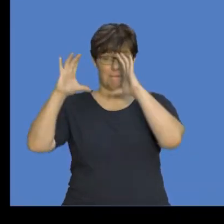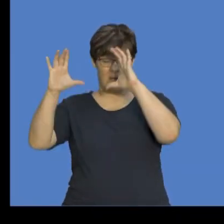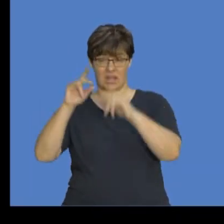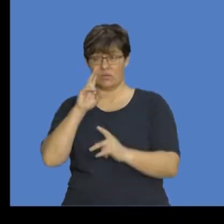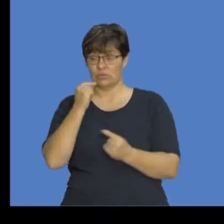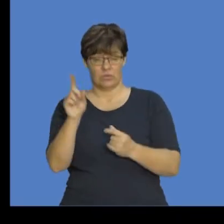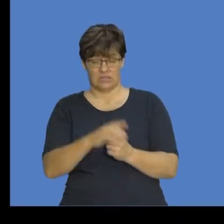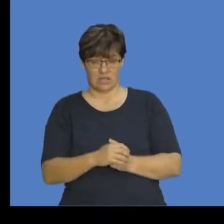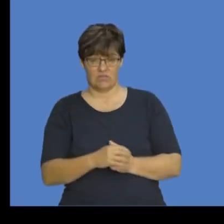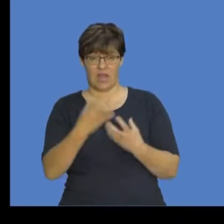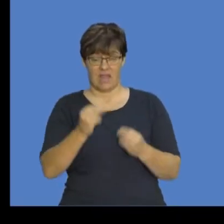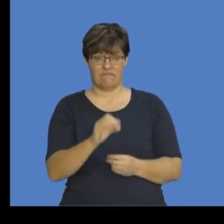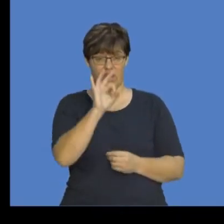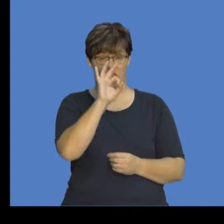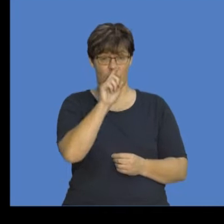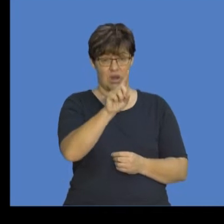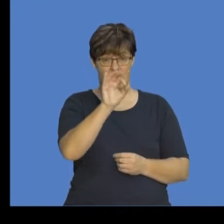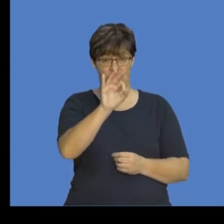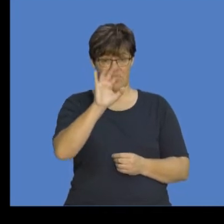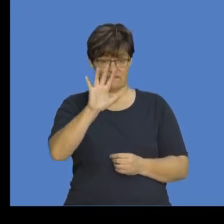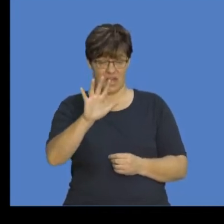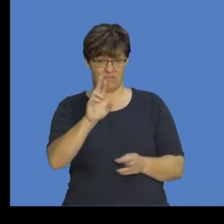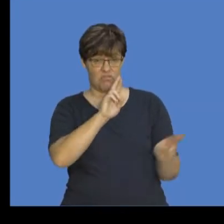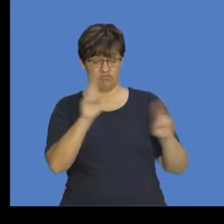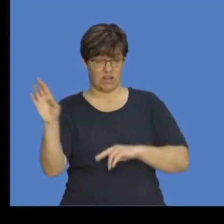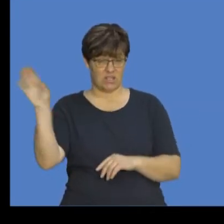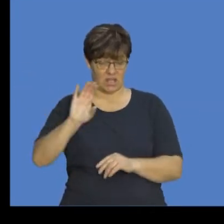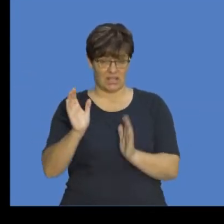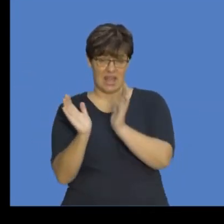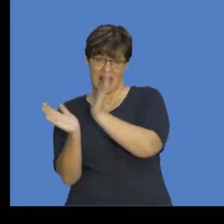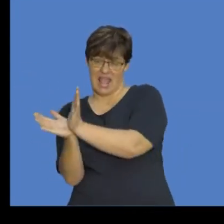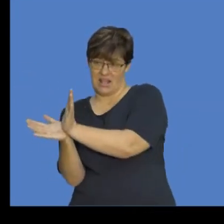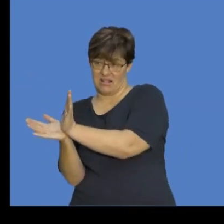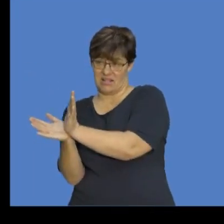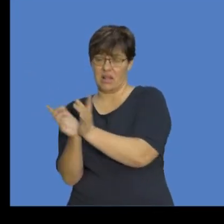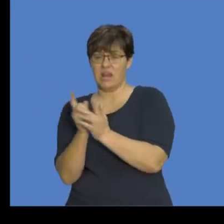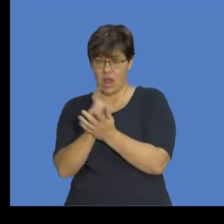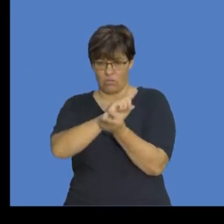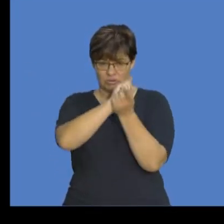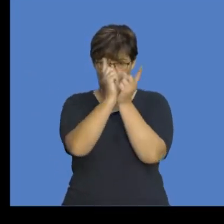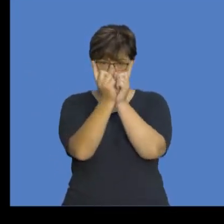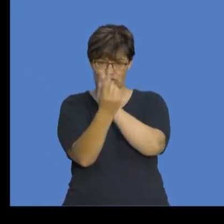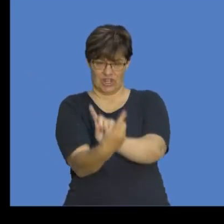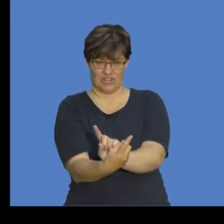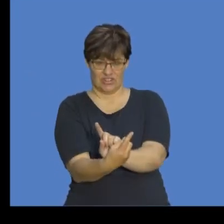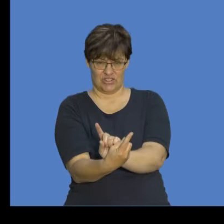on our pie chart, so we have 35 for ready salted, which is an angle. We have